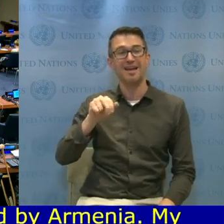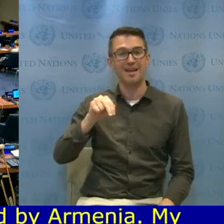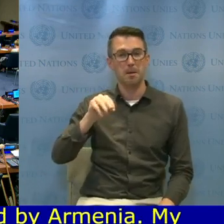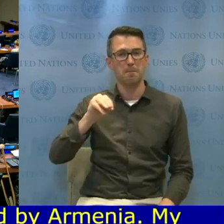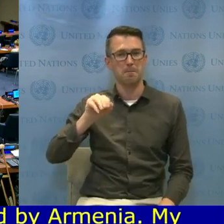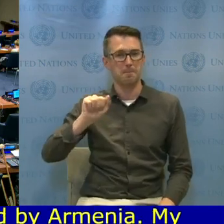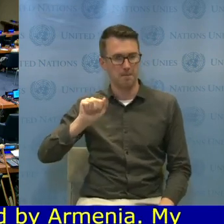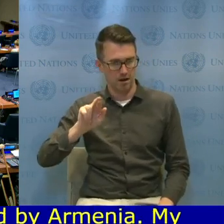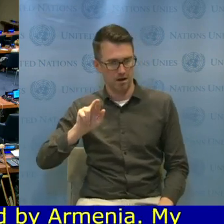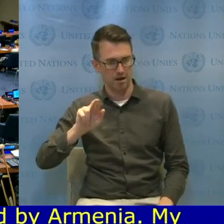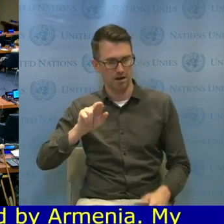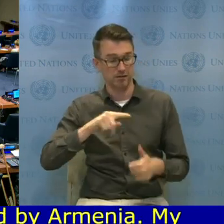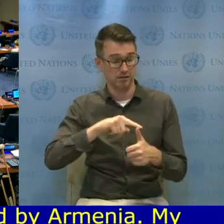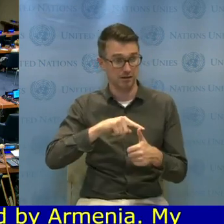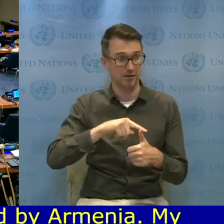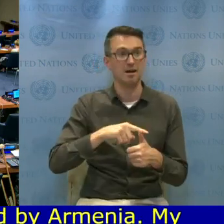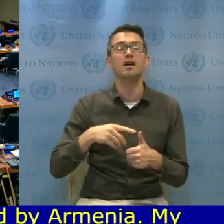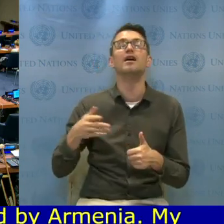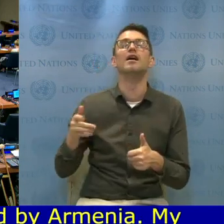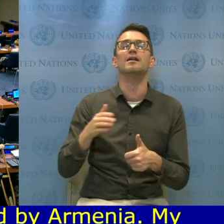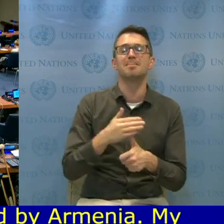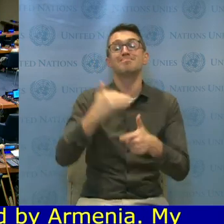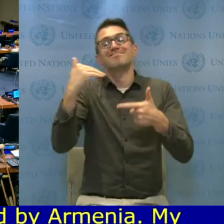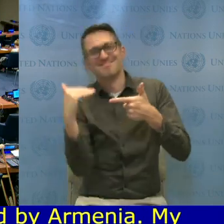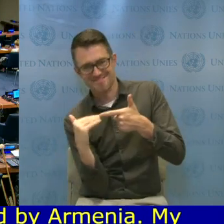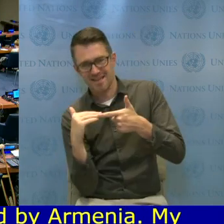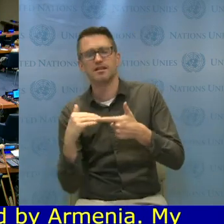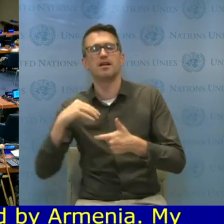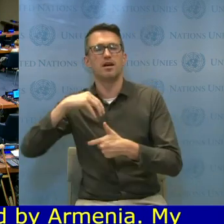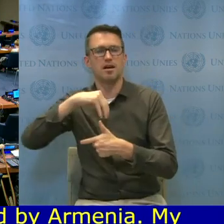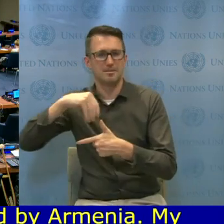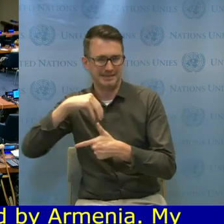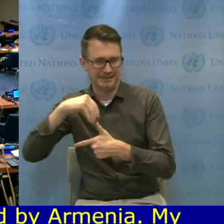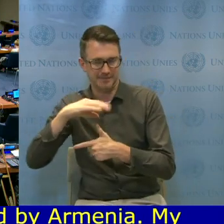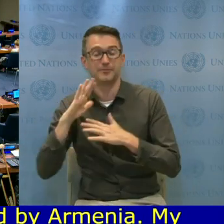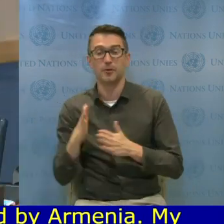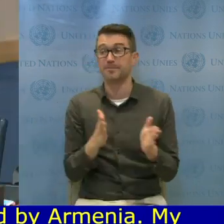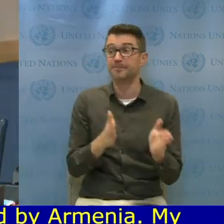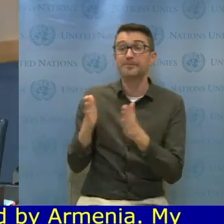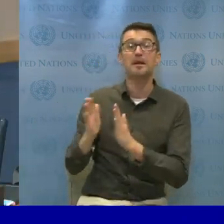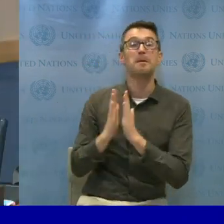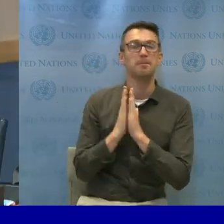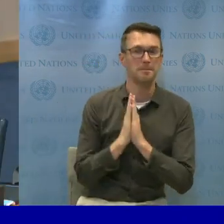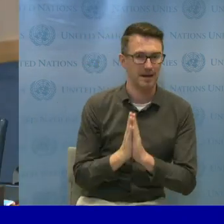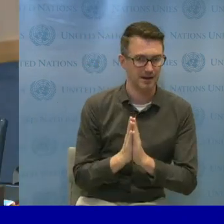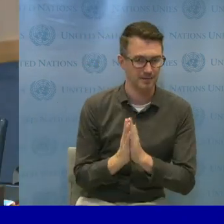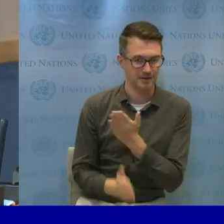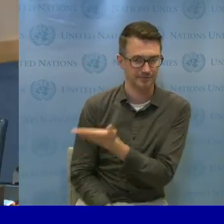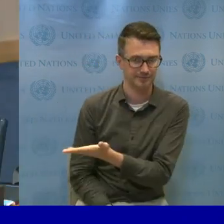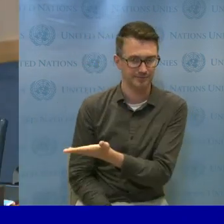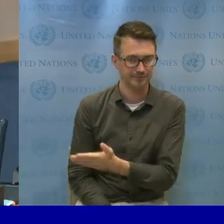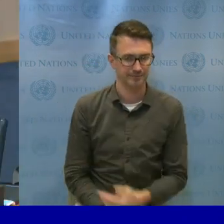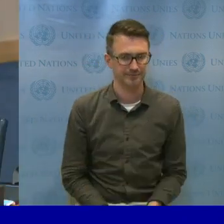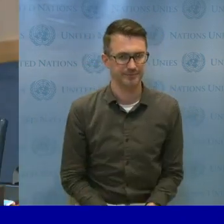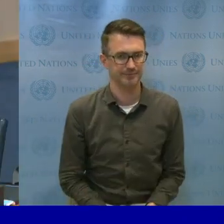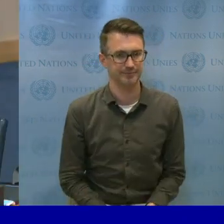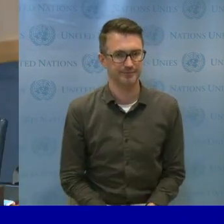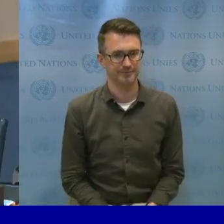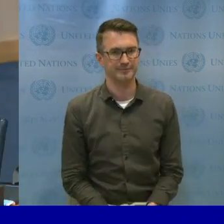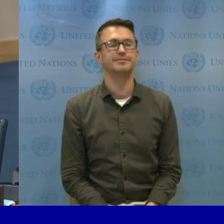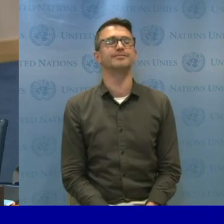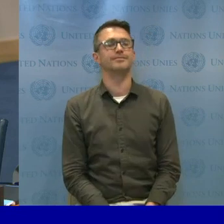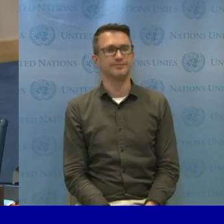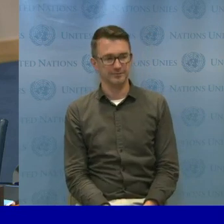situation of the rights of persons with disabilities in Myanmar has improved substantially over the past decade, a commitment which is reflected at